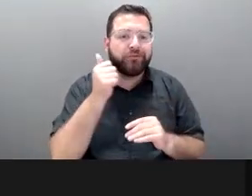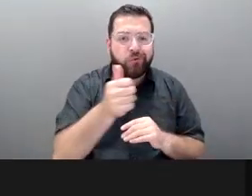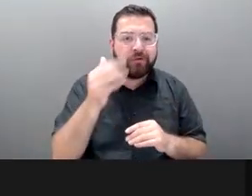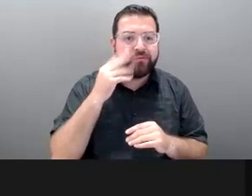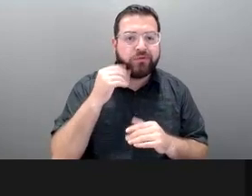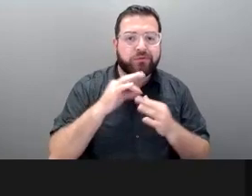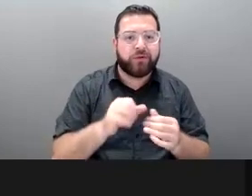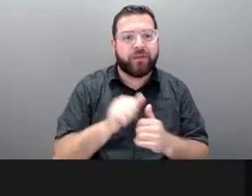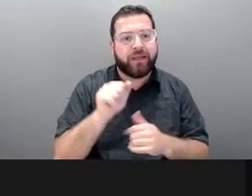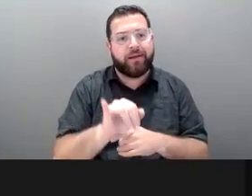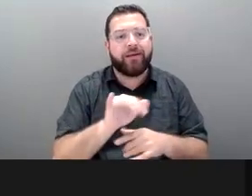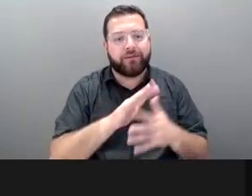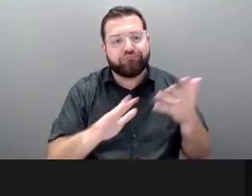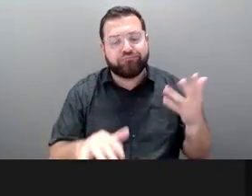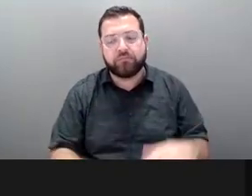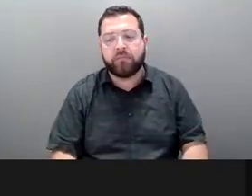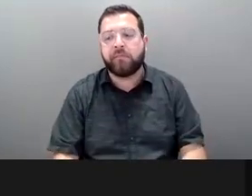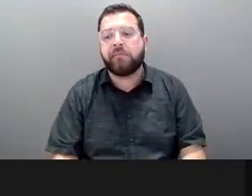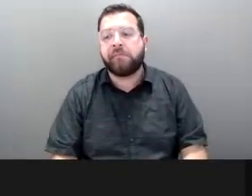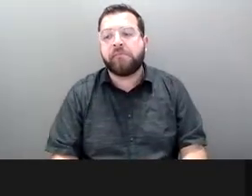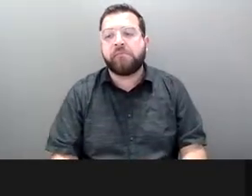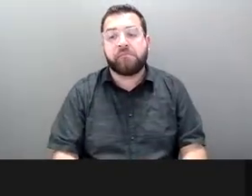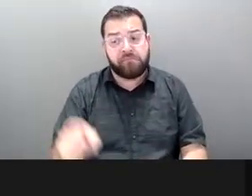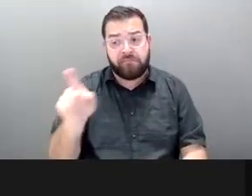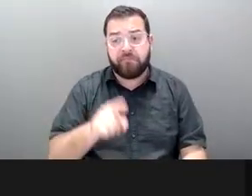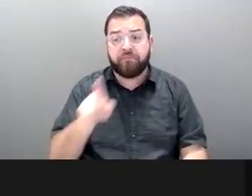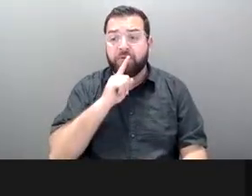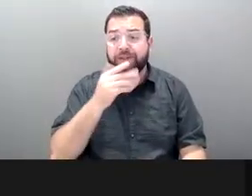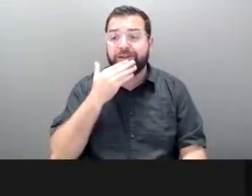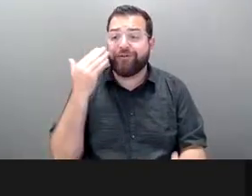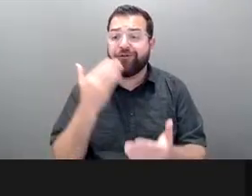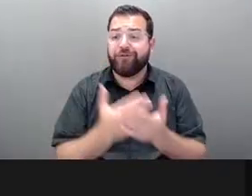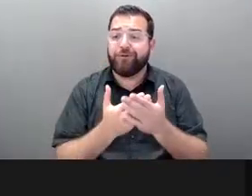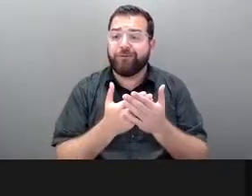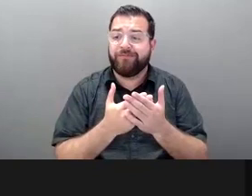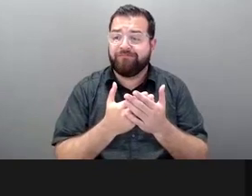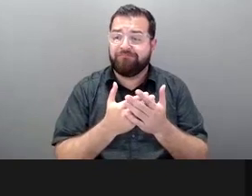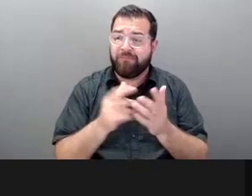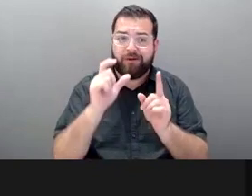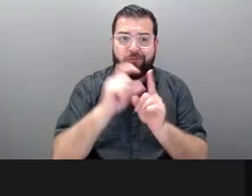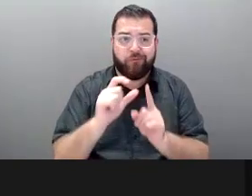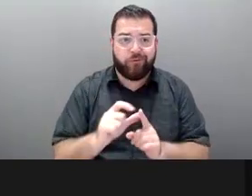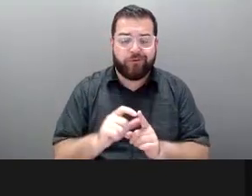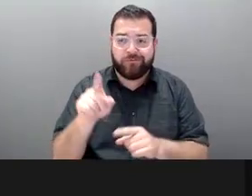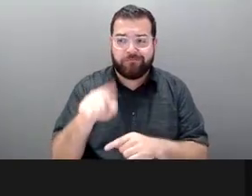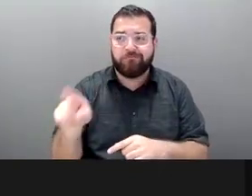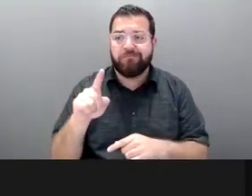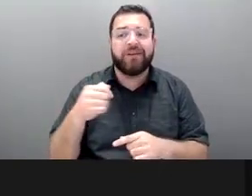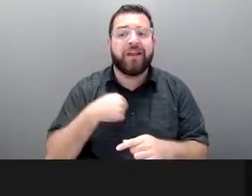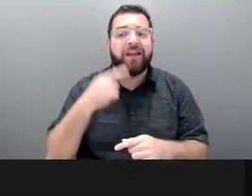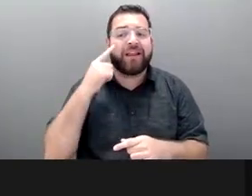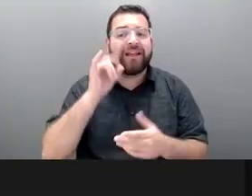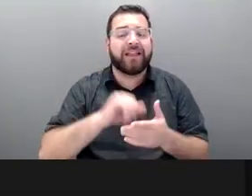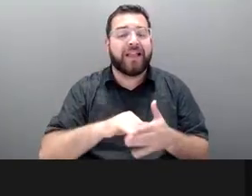cetera. Okay, so these are really good insights. And I think that, cheating